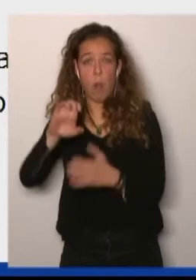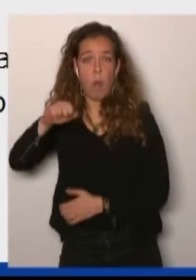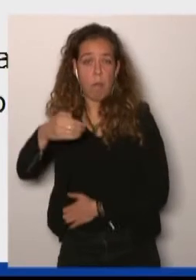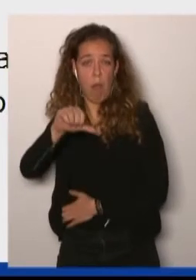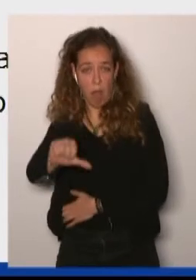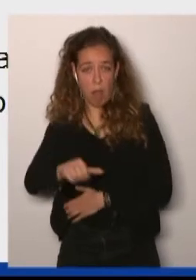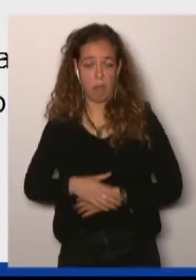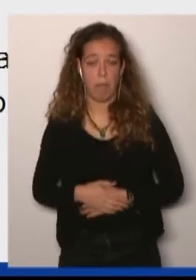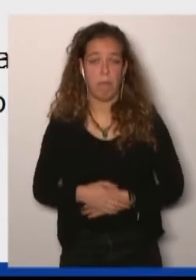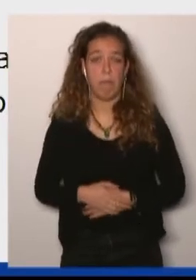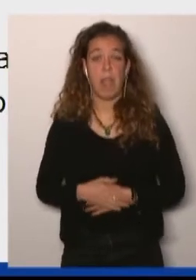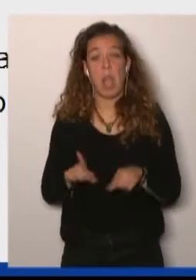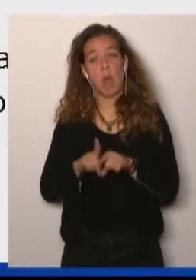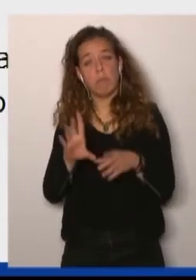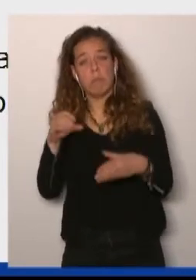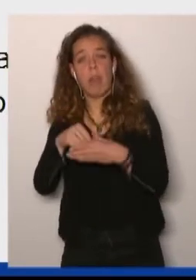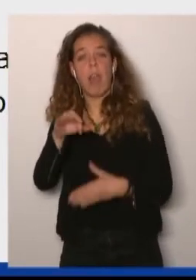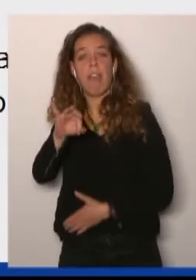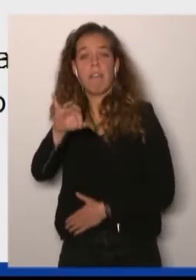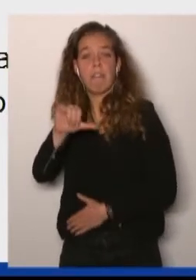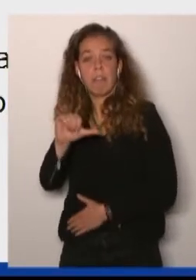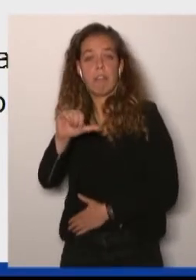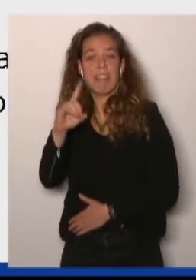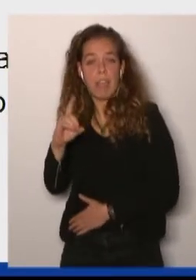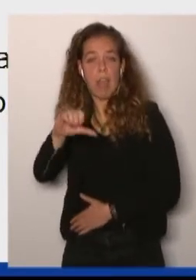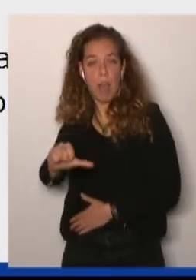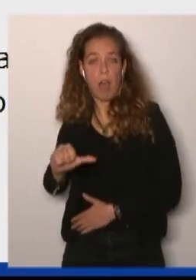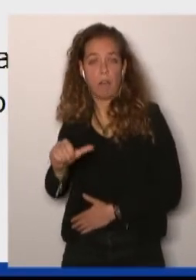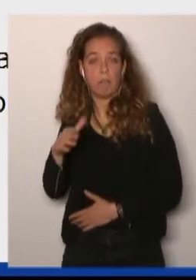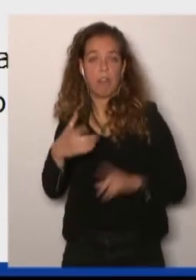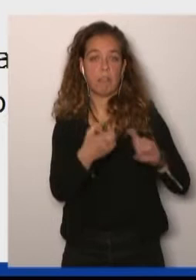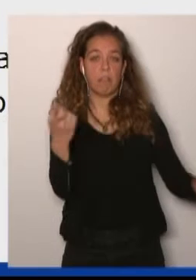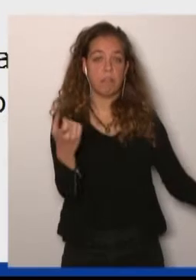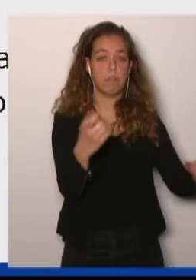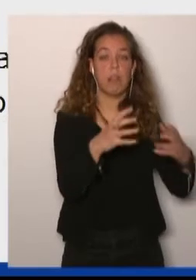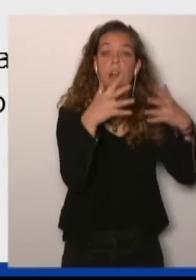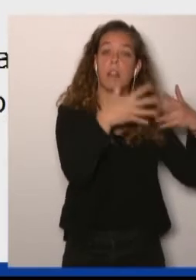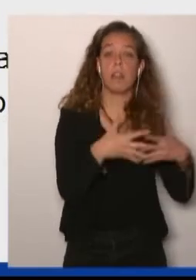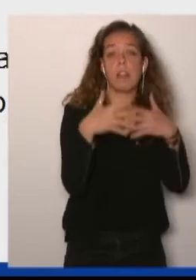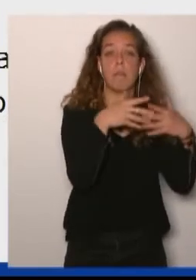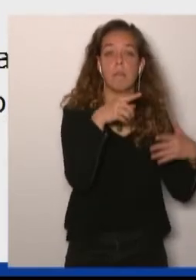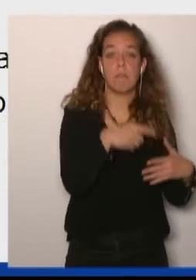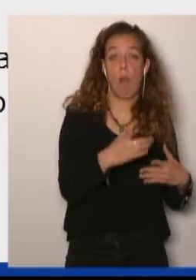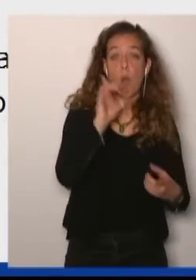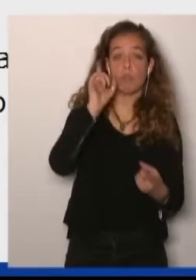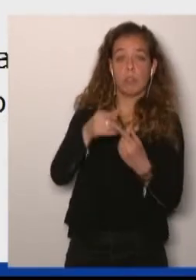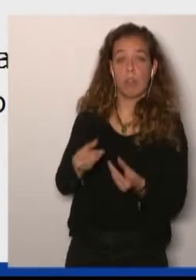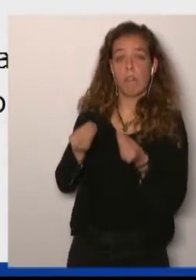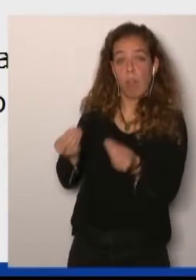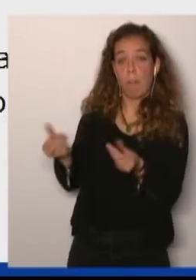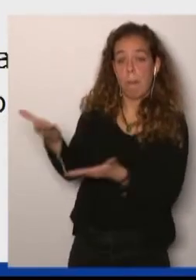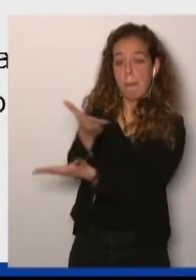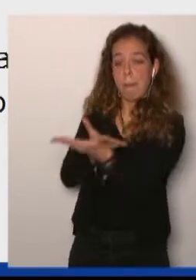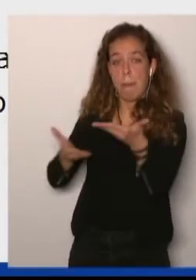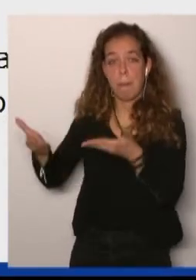of successful multi-stakeholder engagement in pediatric oncology, strongly supported by